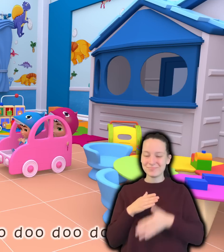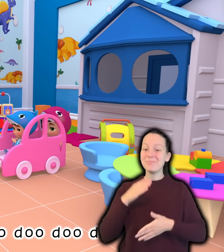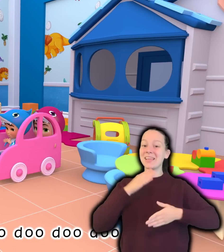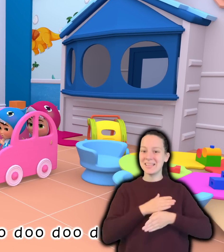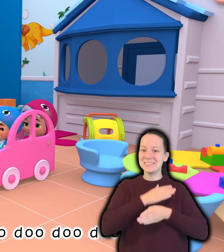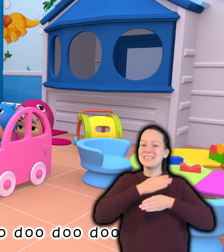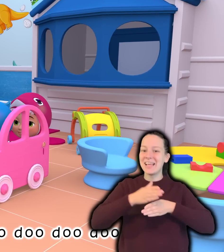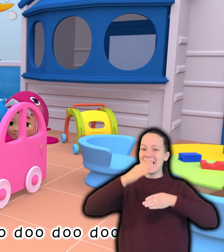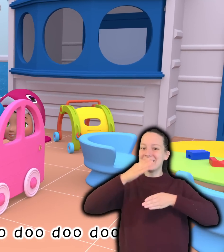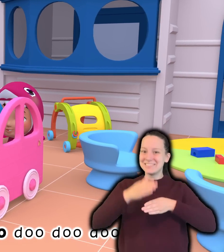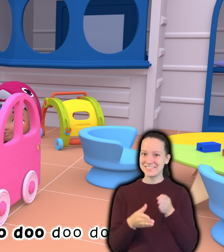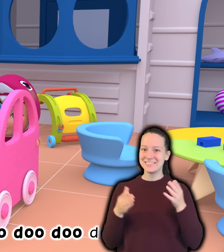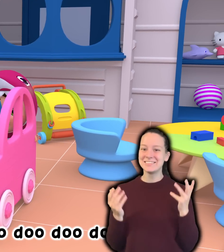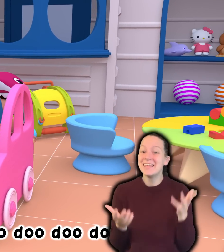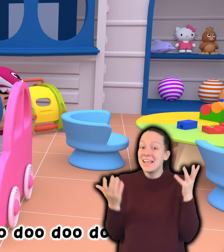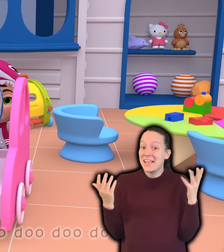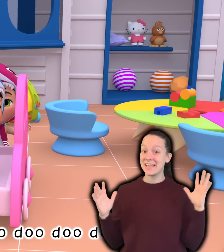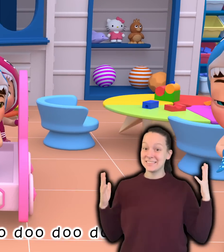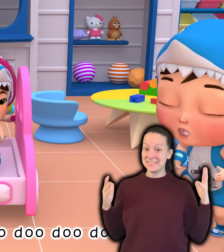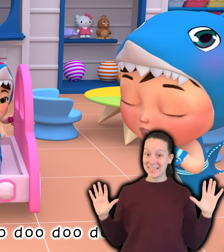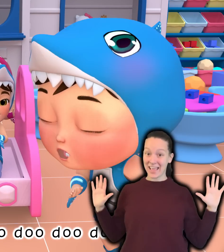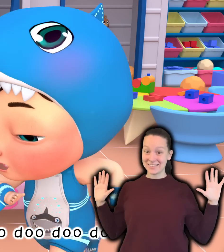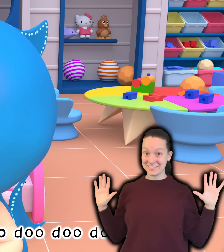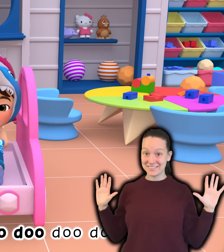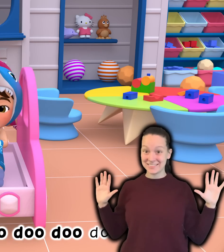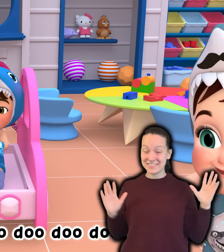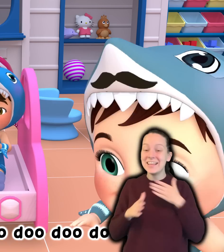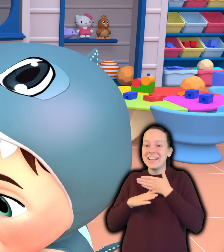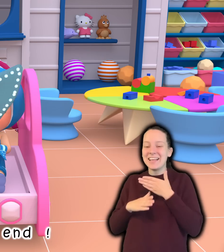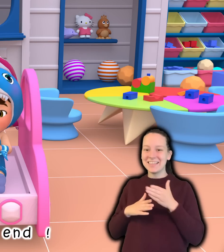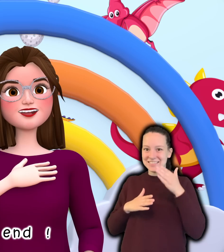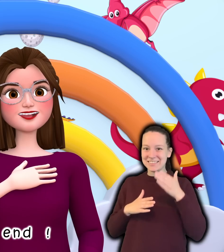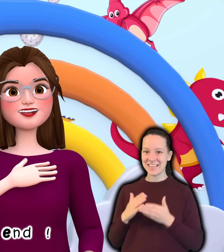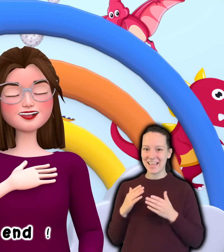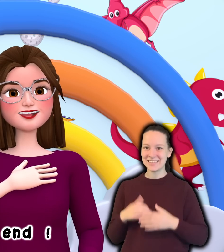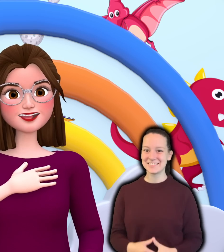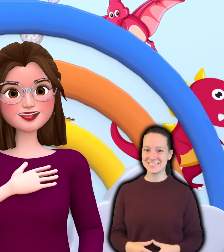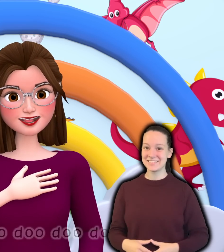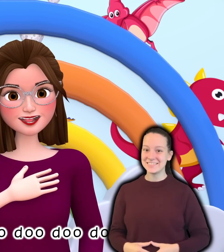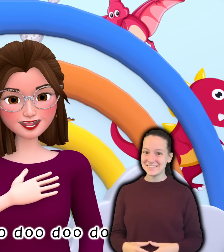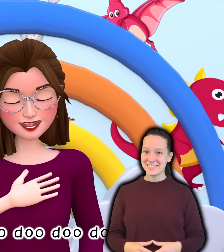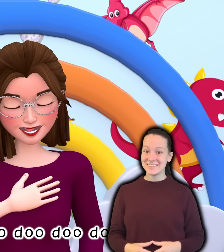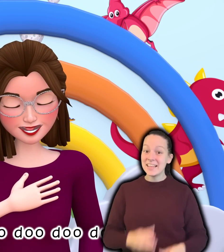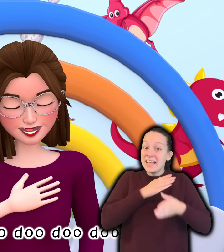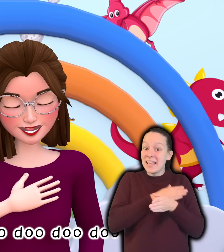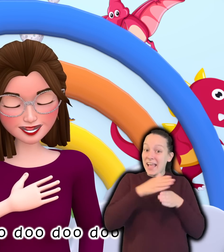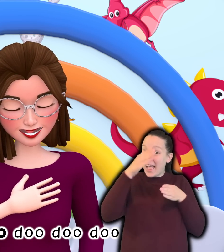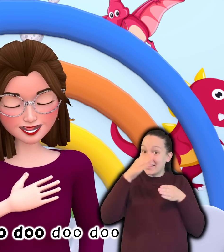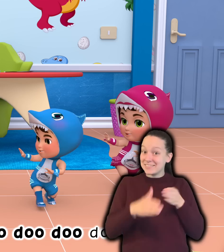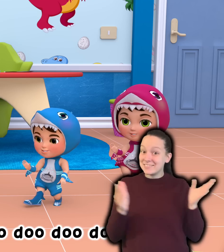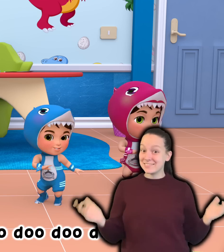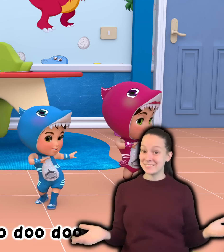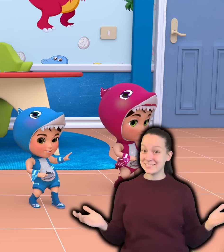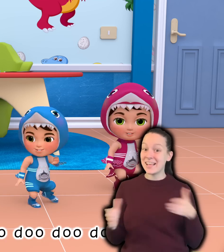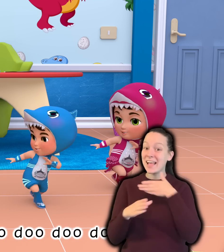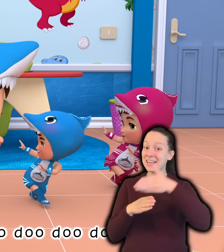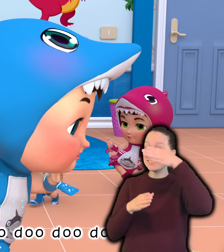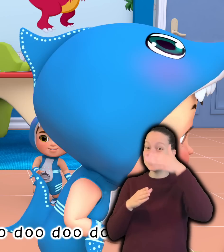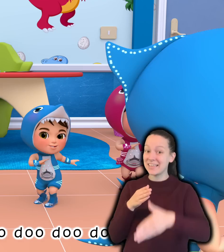end, it's the end, it's the end, it's the end, it's the